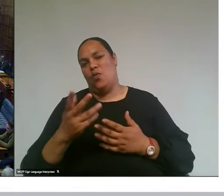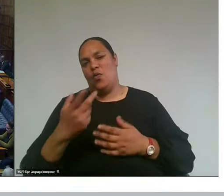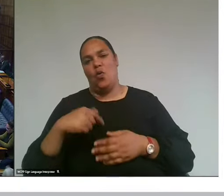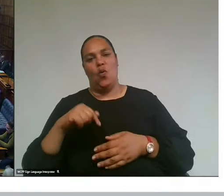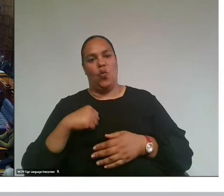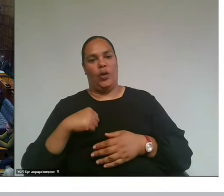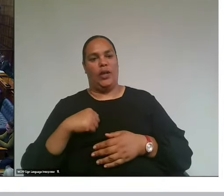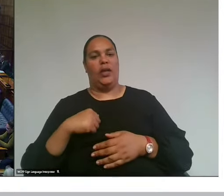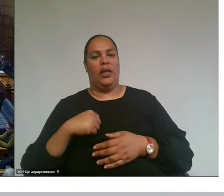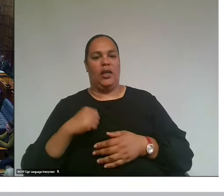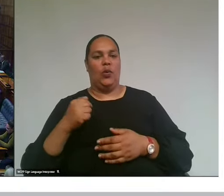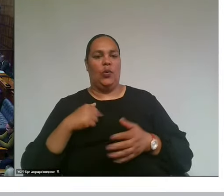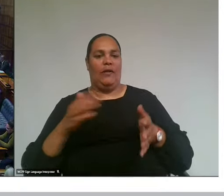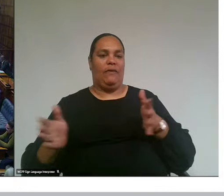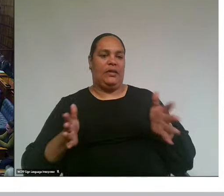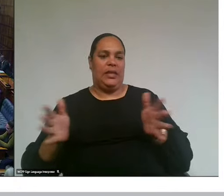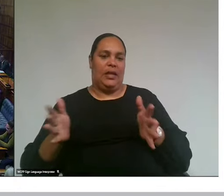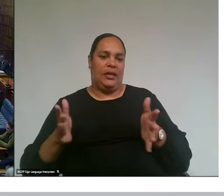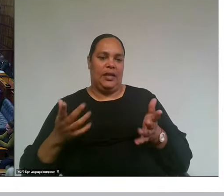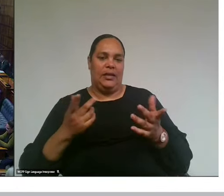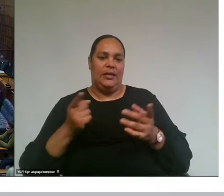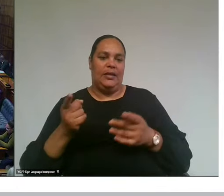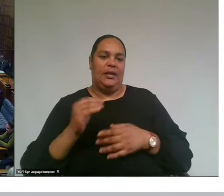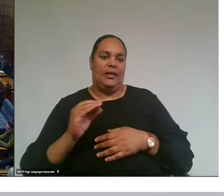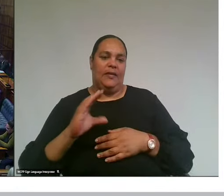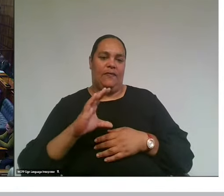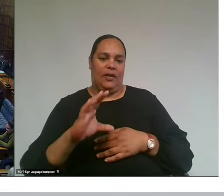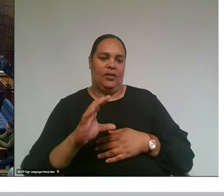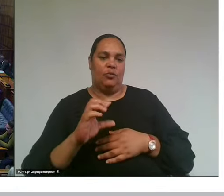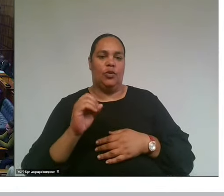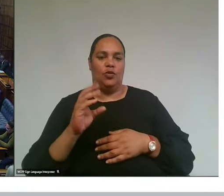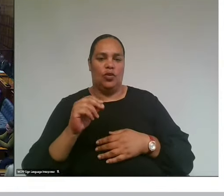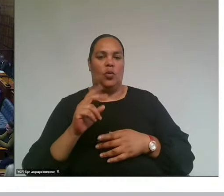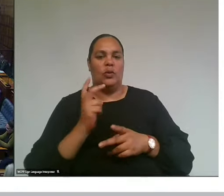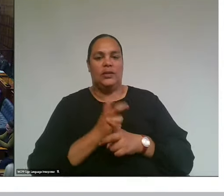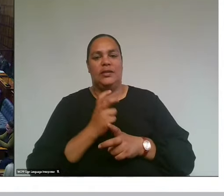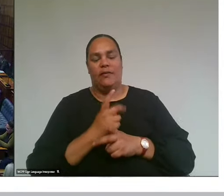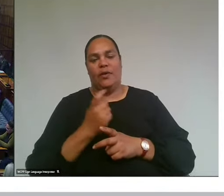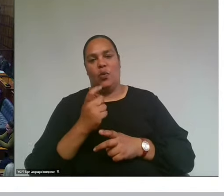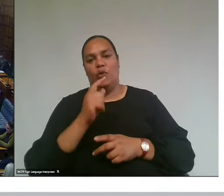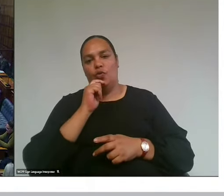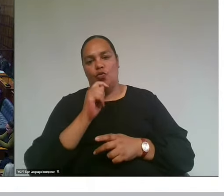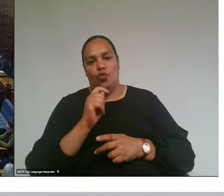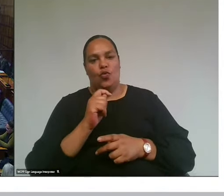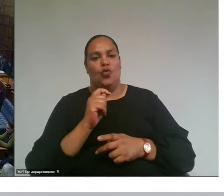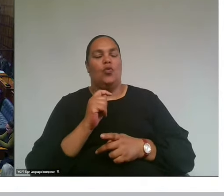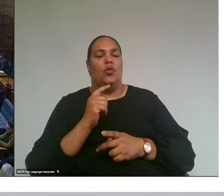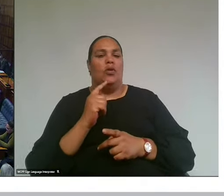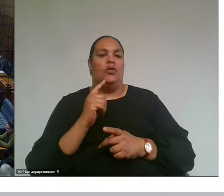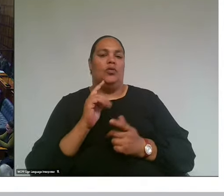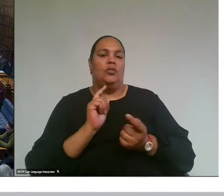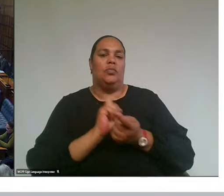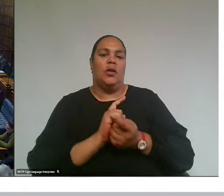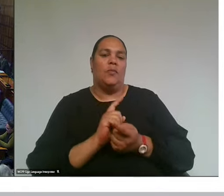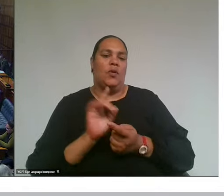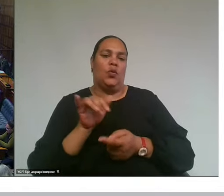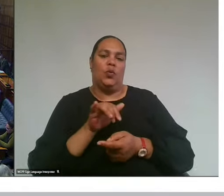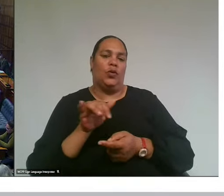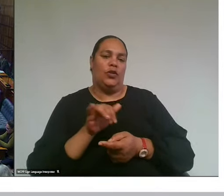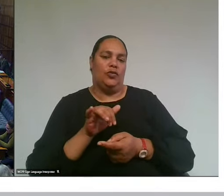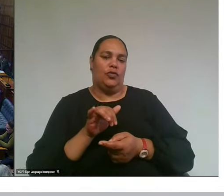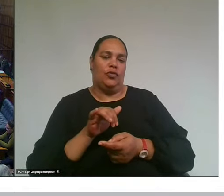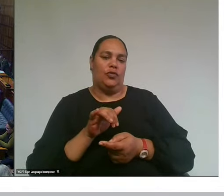we that facilitated that investment so it's a it's a it's a difficult one to really appraise which